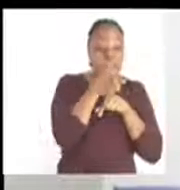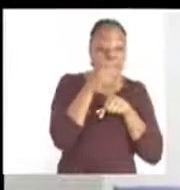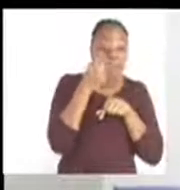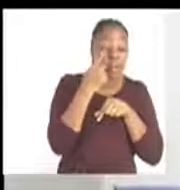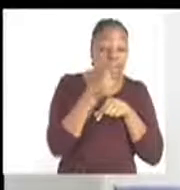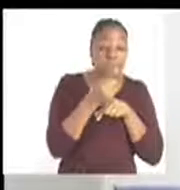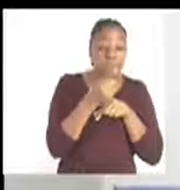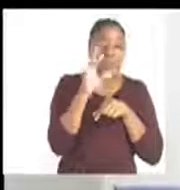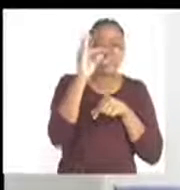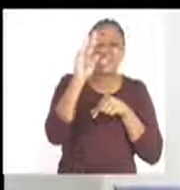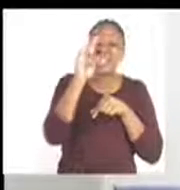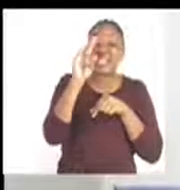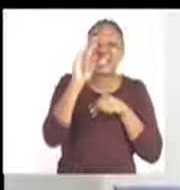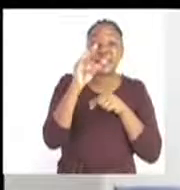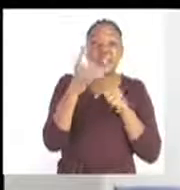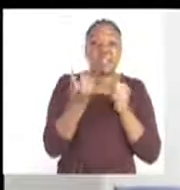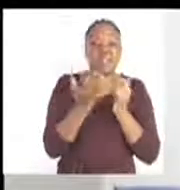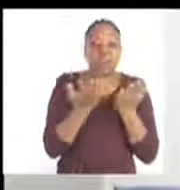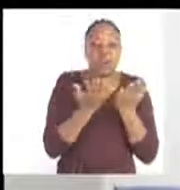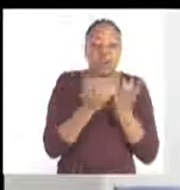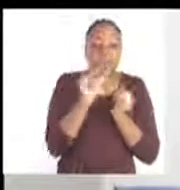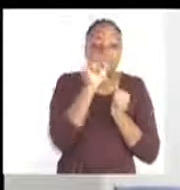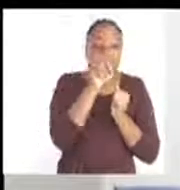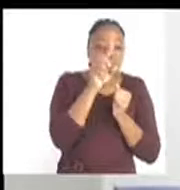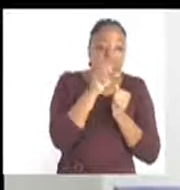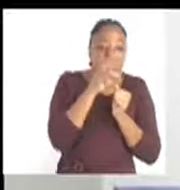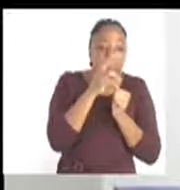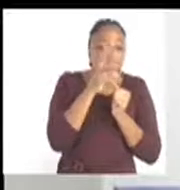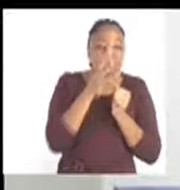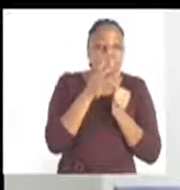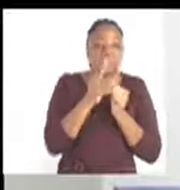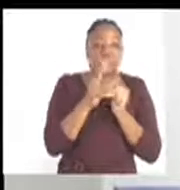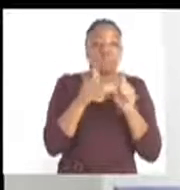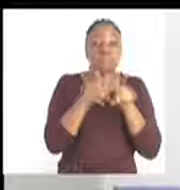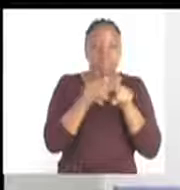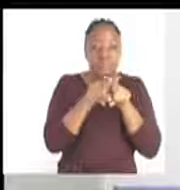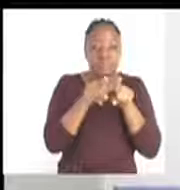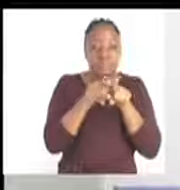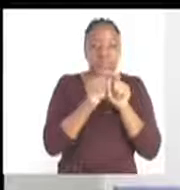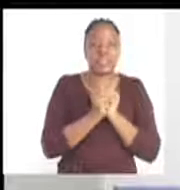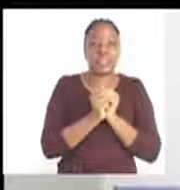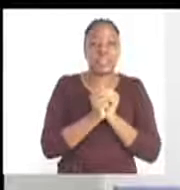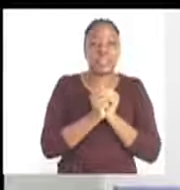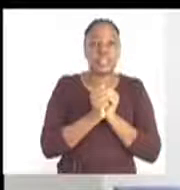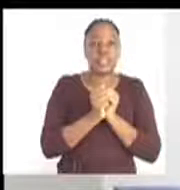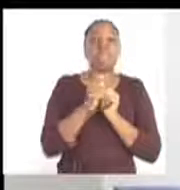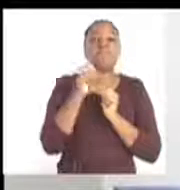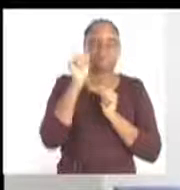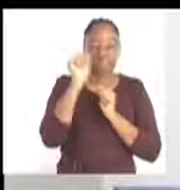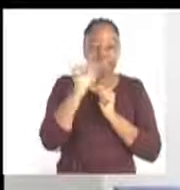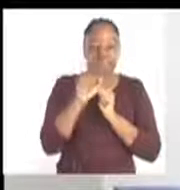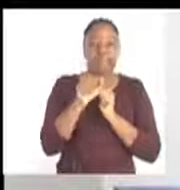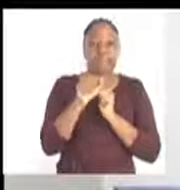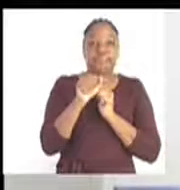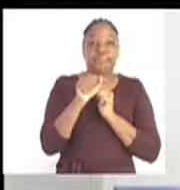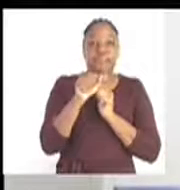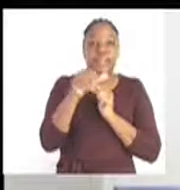can find a box that has 7 dots. Have you found it? Yes, well